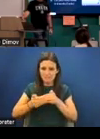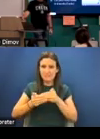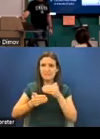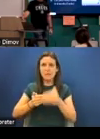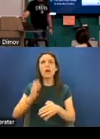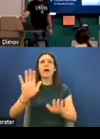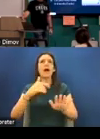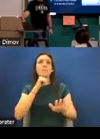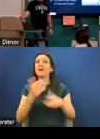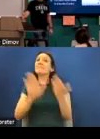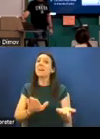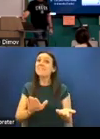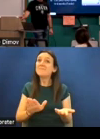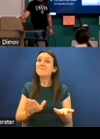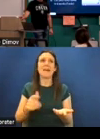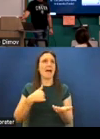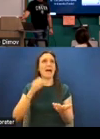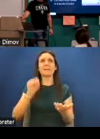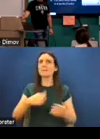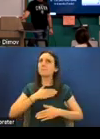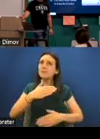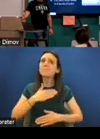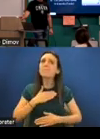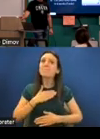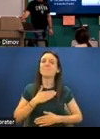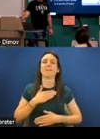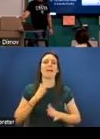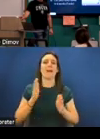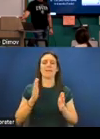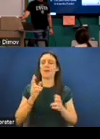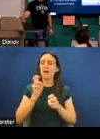I'm not dead yet. I can breathe in and breathe out. Hard things.